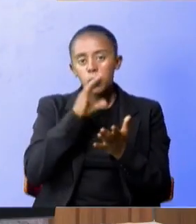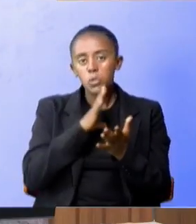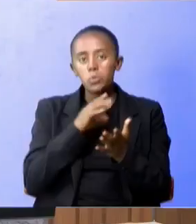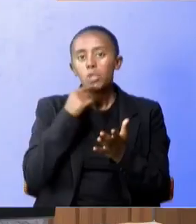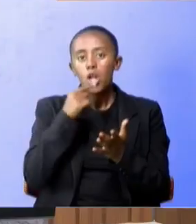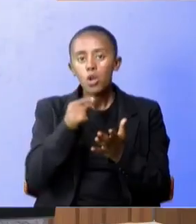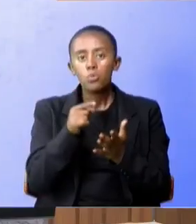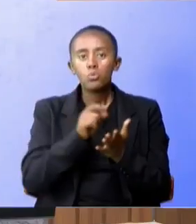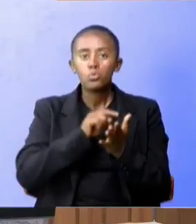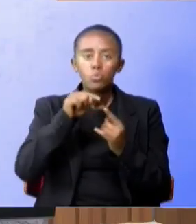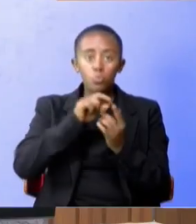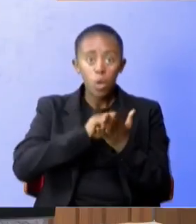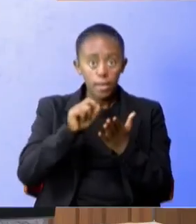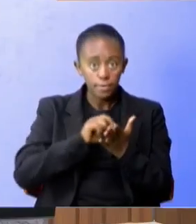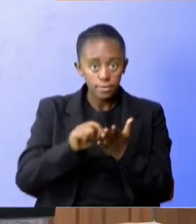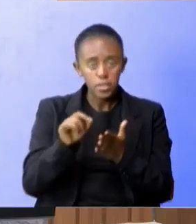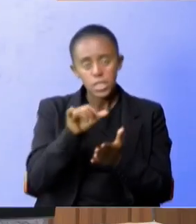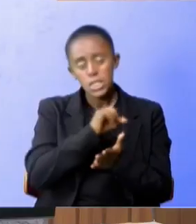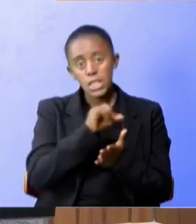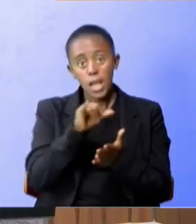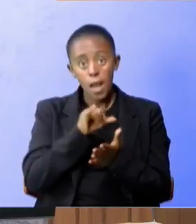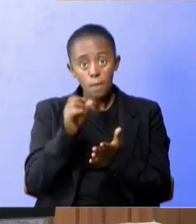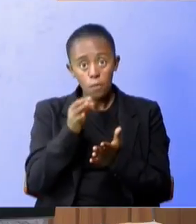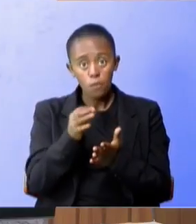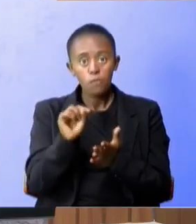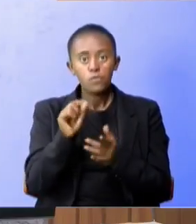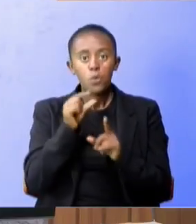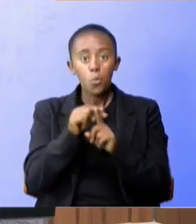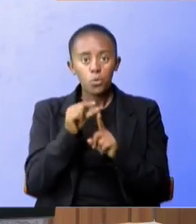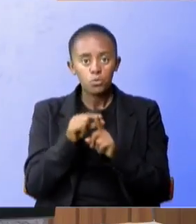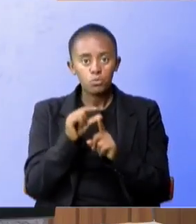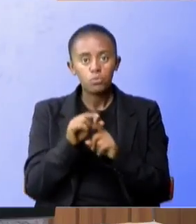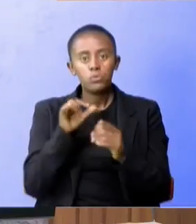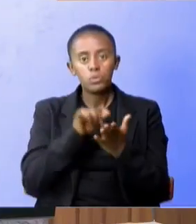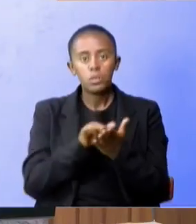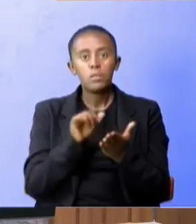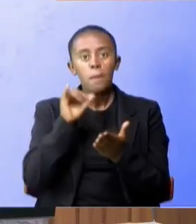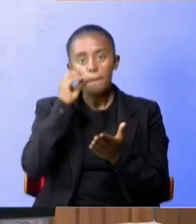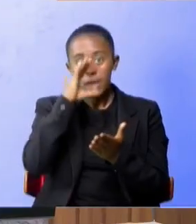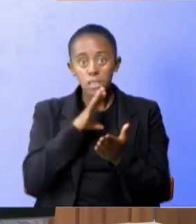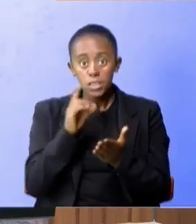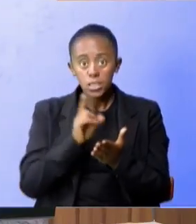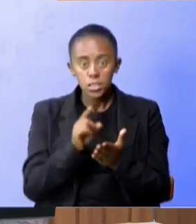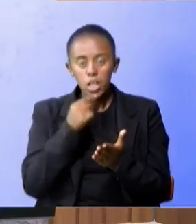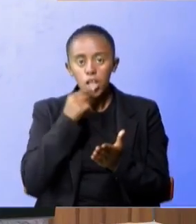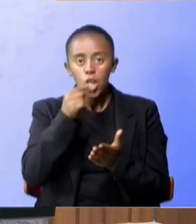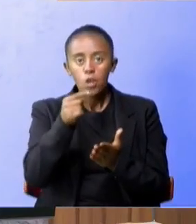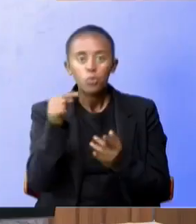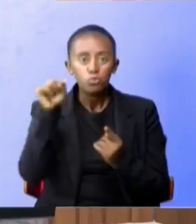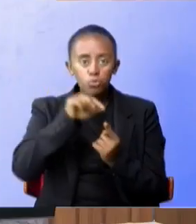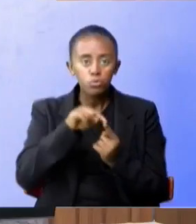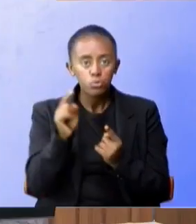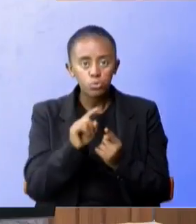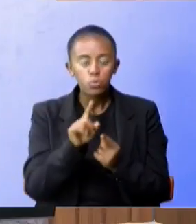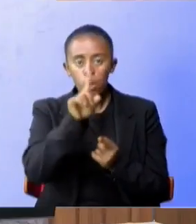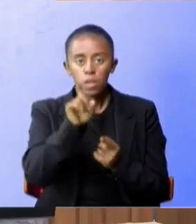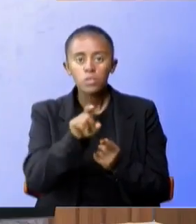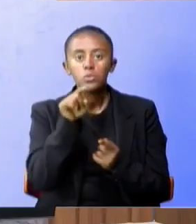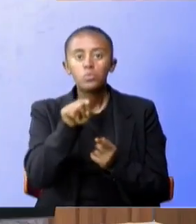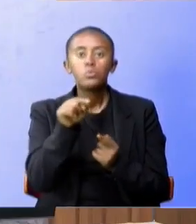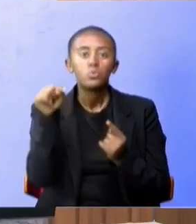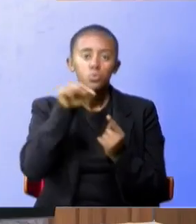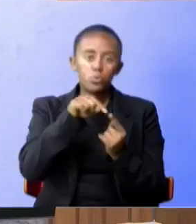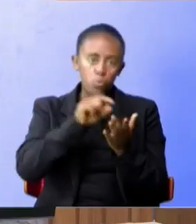telling you to write the synonym of the words, then that person is telling you to what? Or asking you to